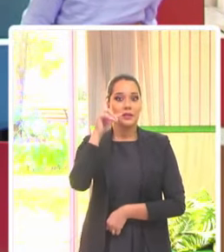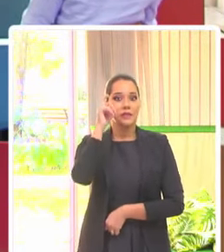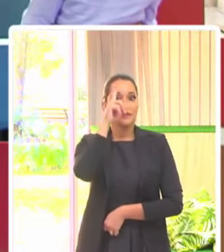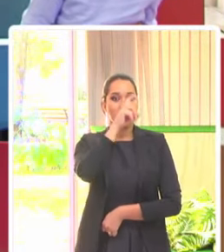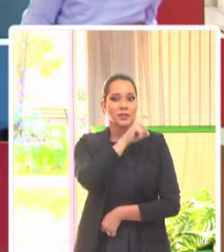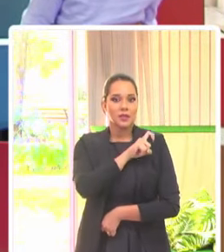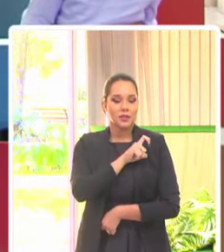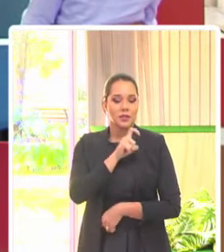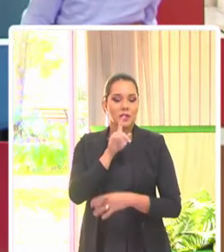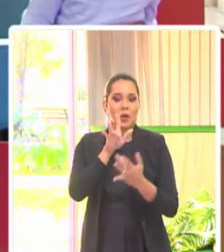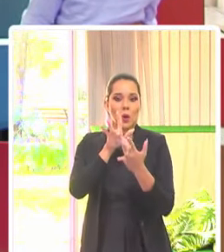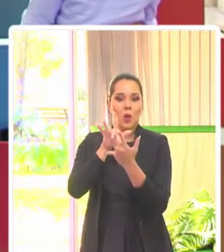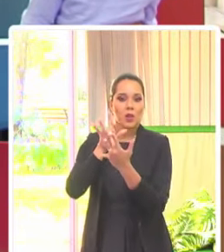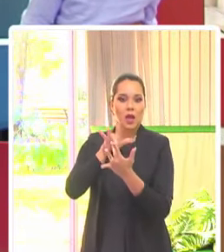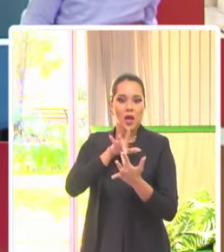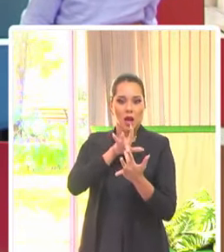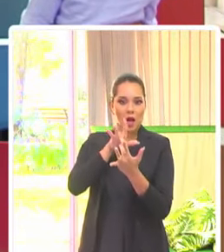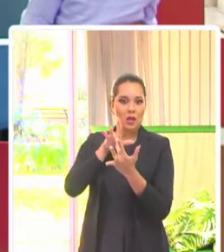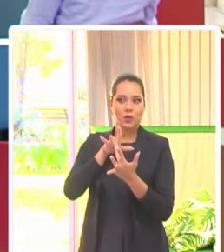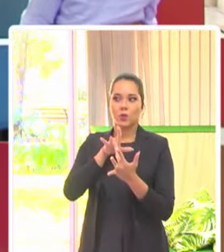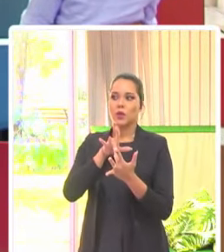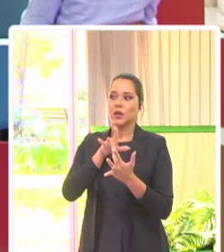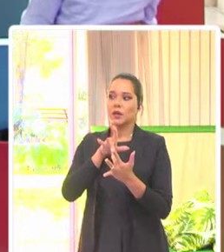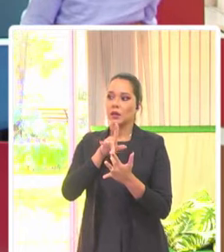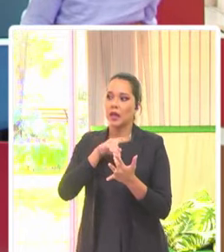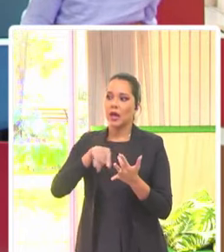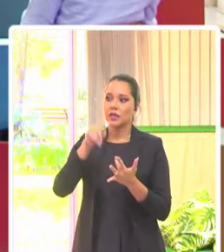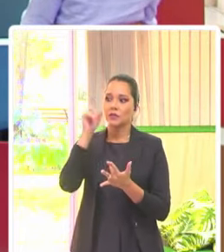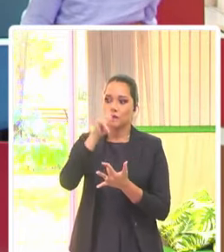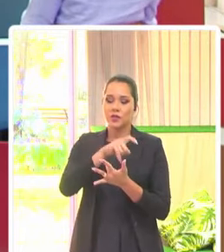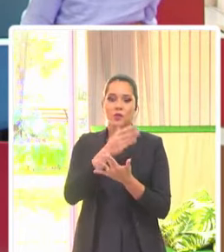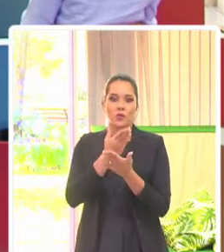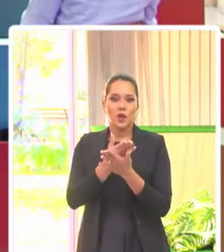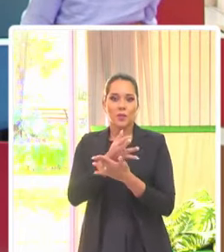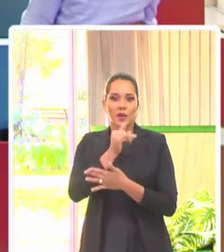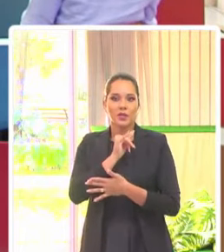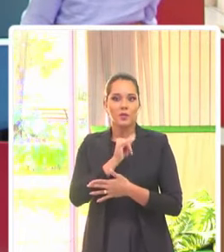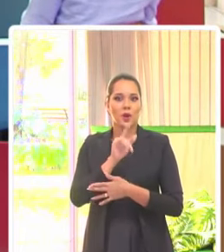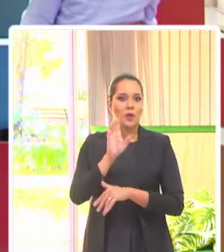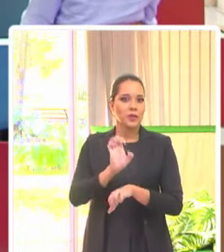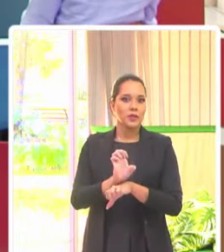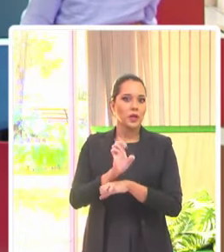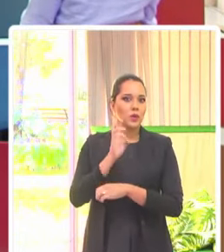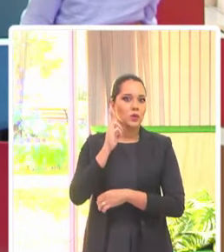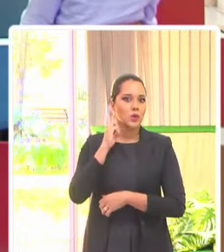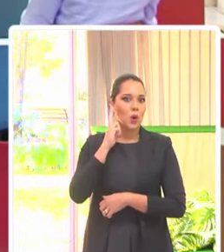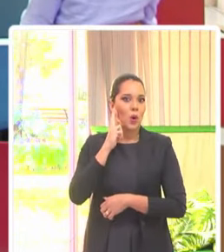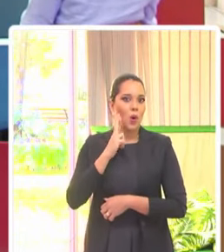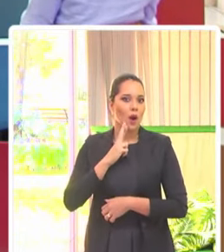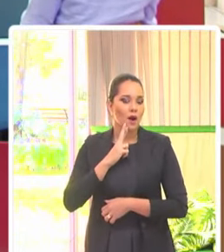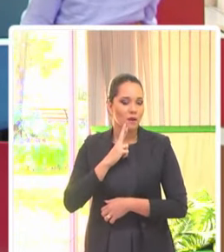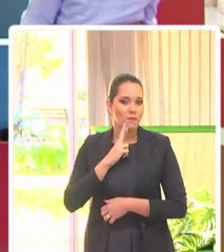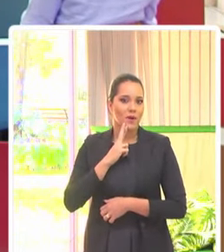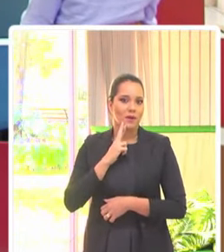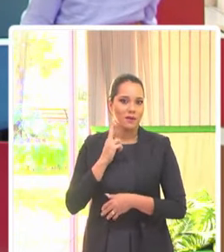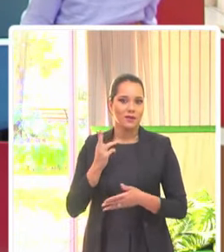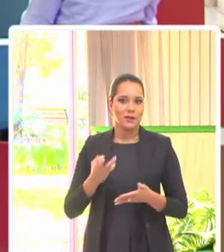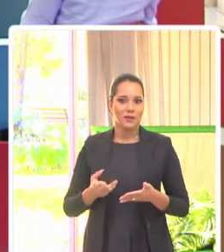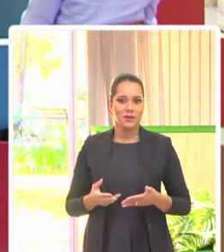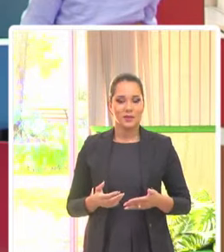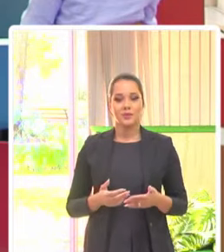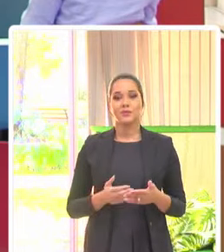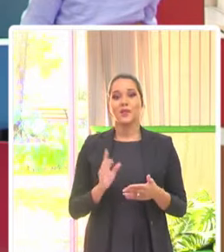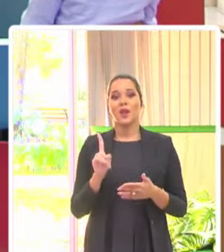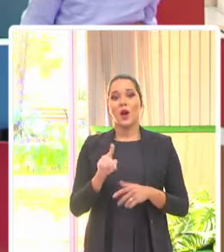study as the country of the state of Roraima, that is one of the states of the